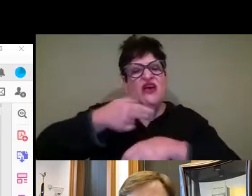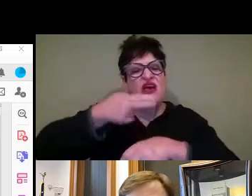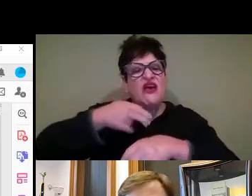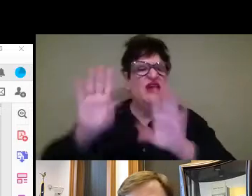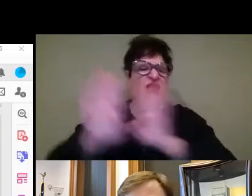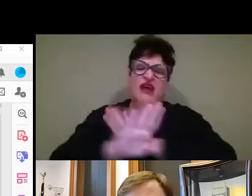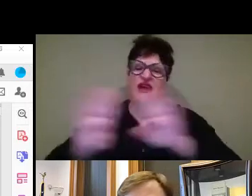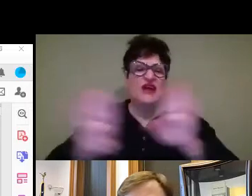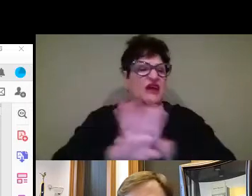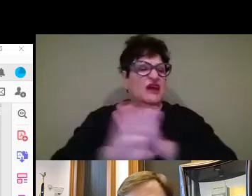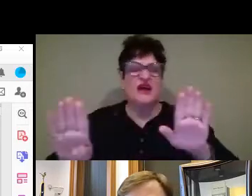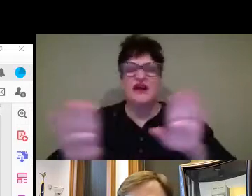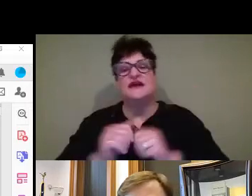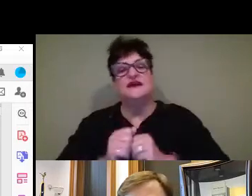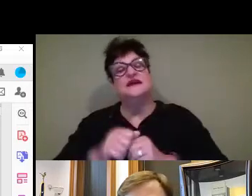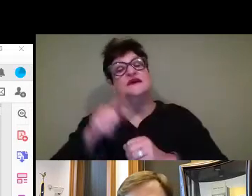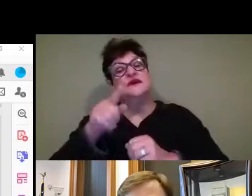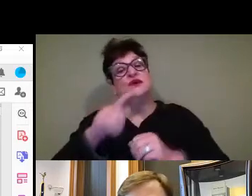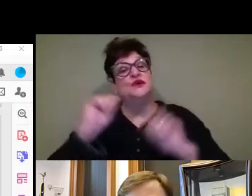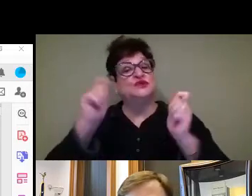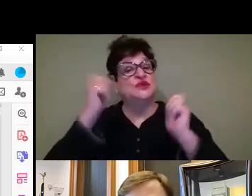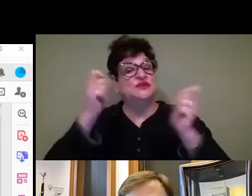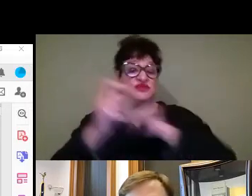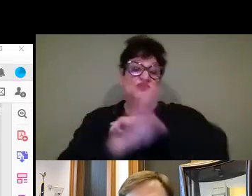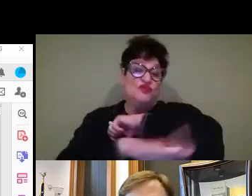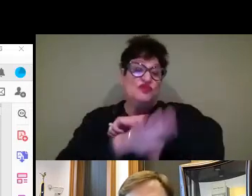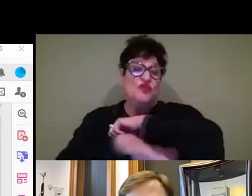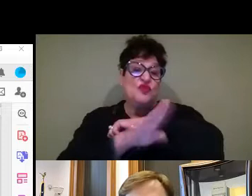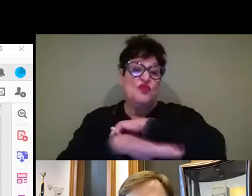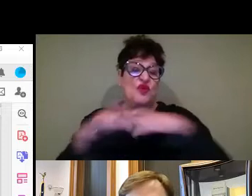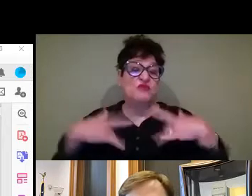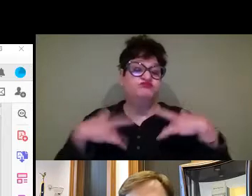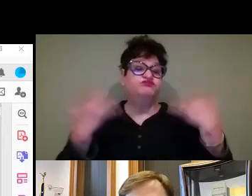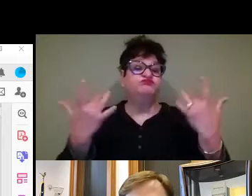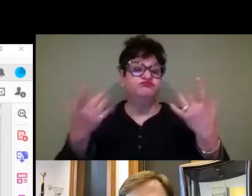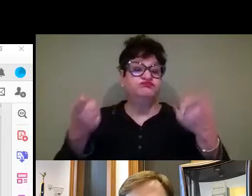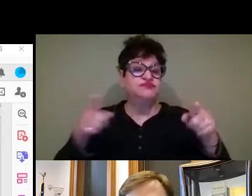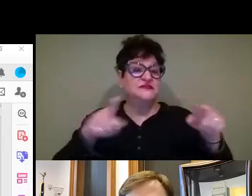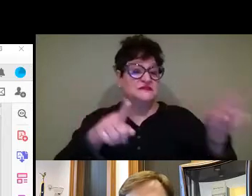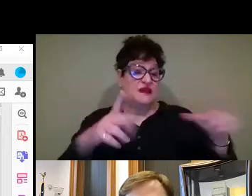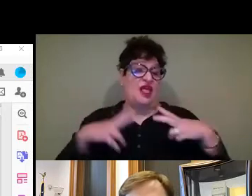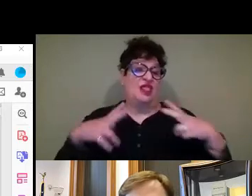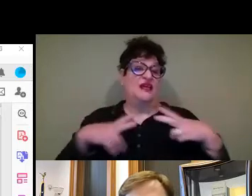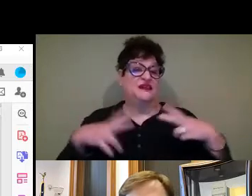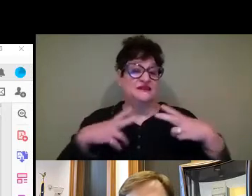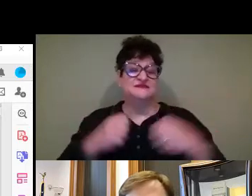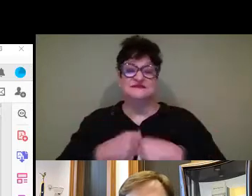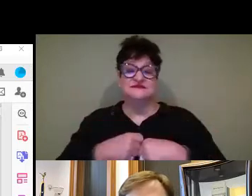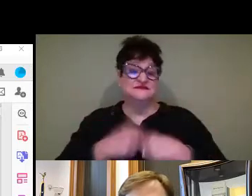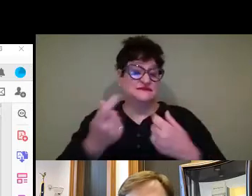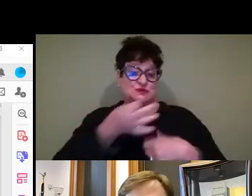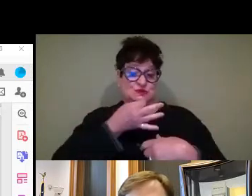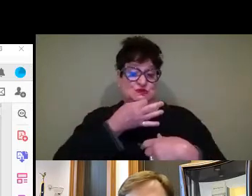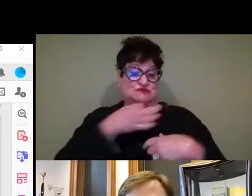that you, as you're celebrating the fall events and holidays, especially the one that's coming up for